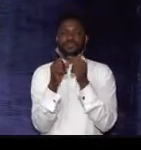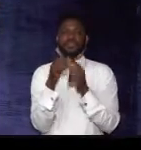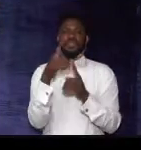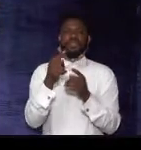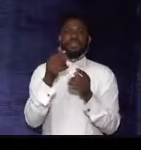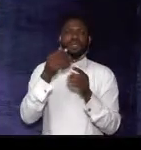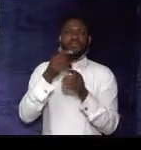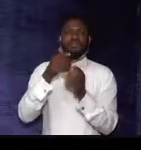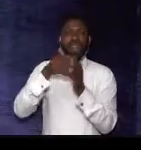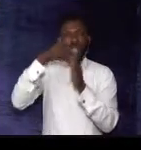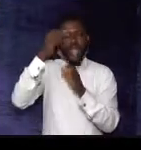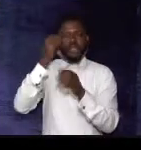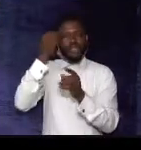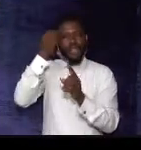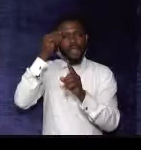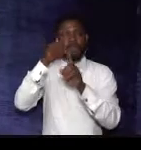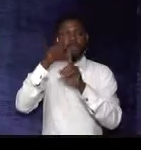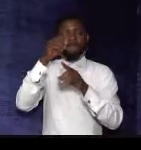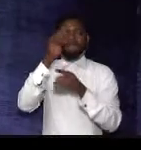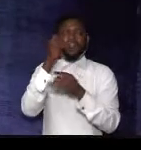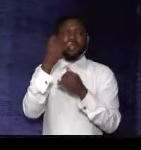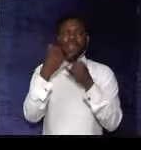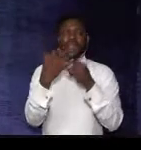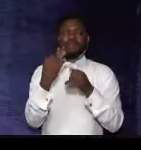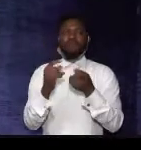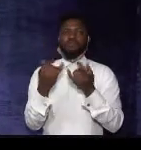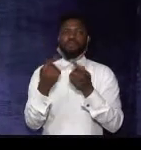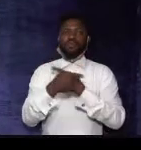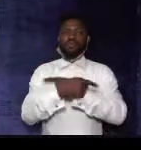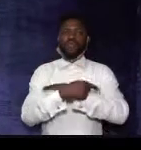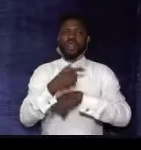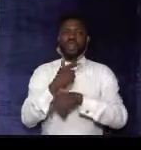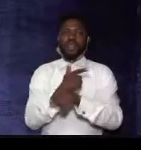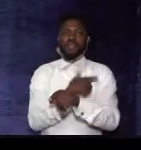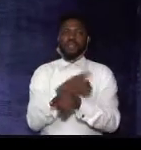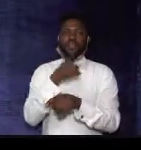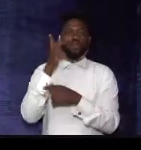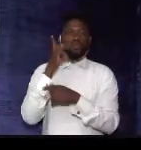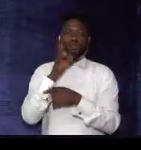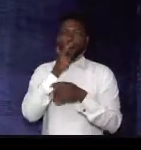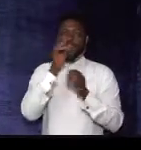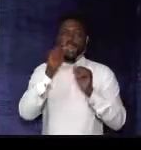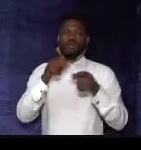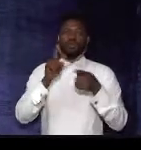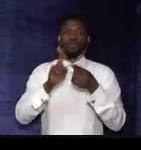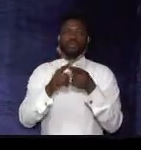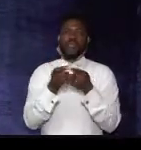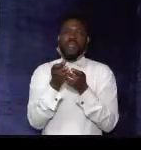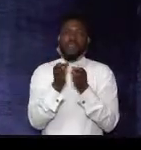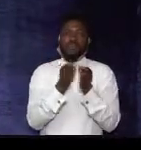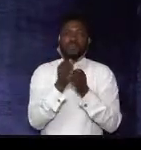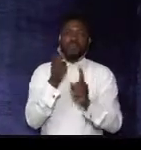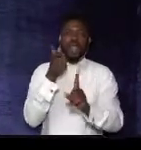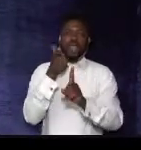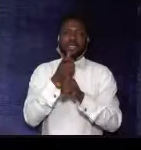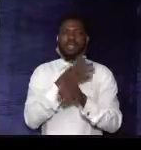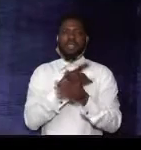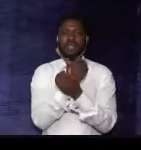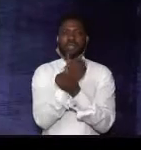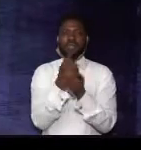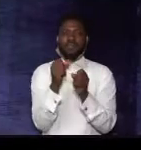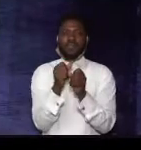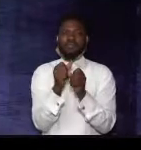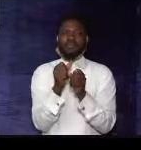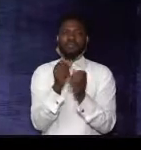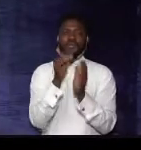safety. The learning objectives. By the end of today's lesson, you should be able to define